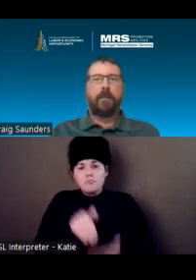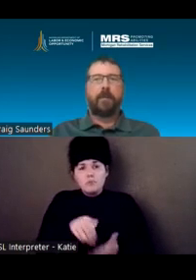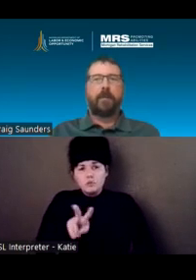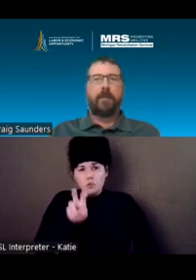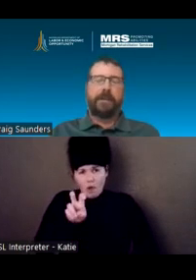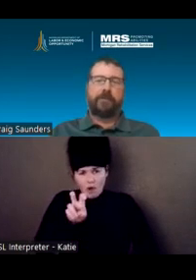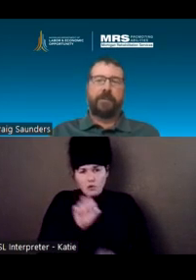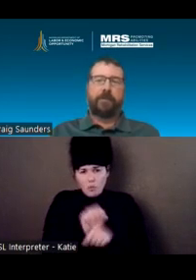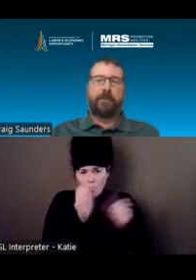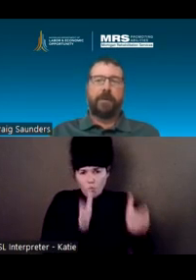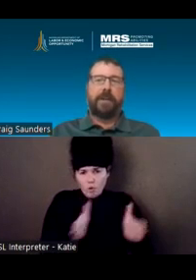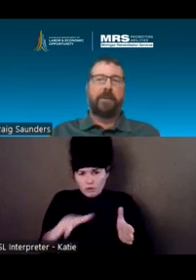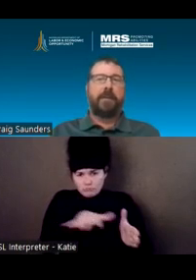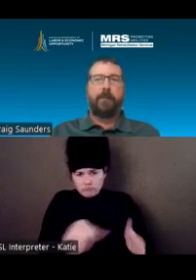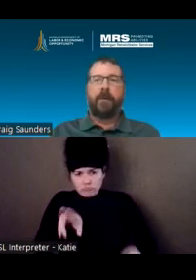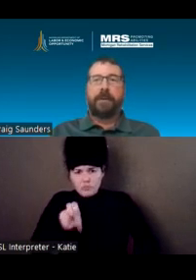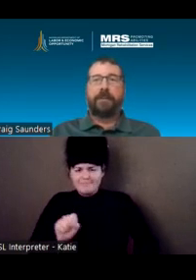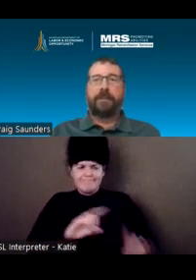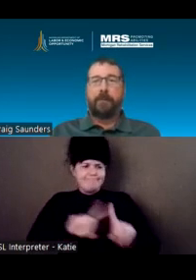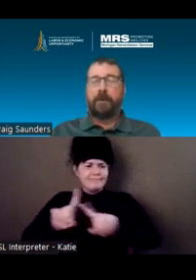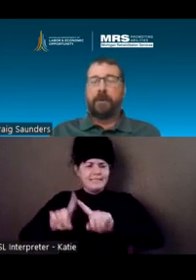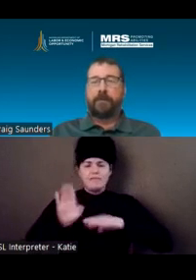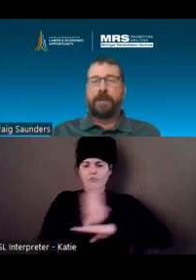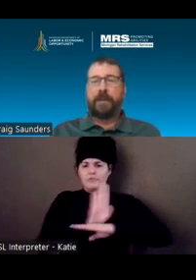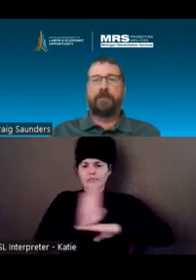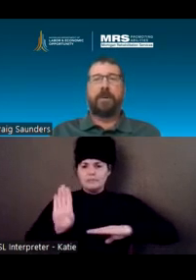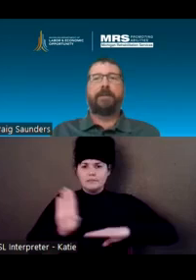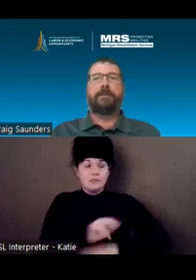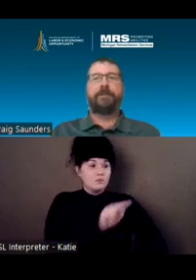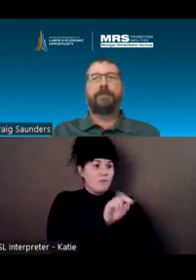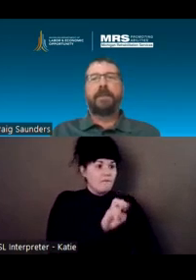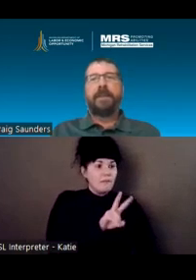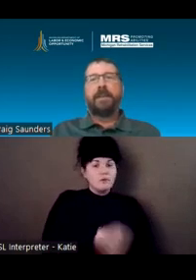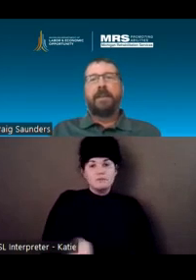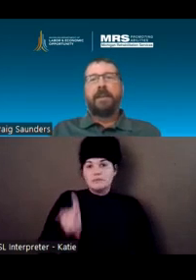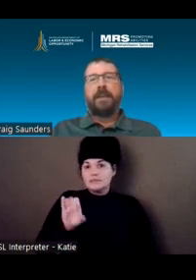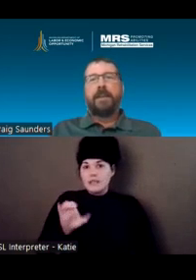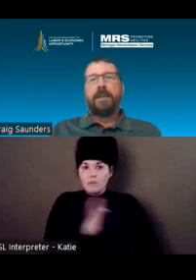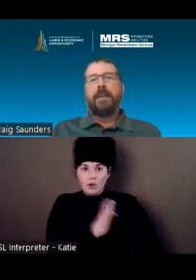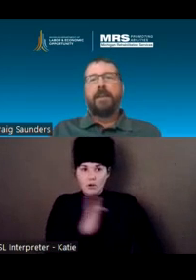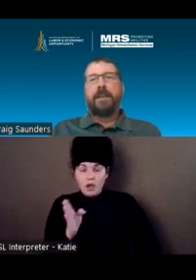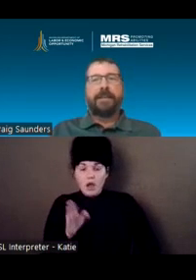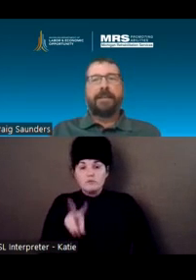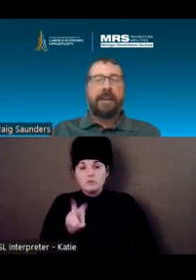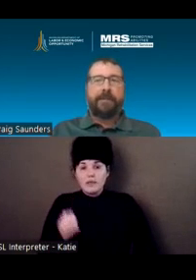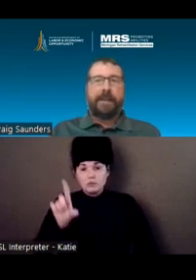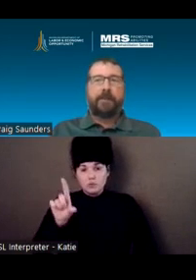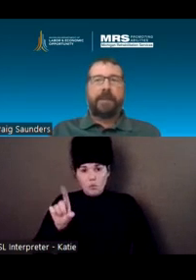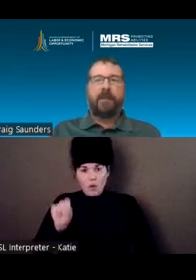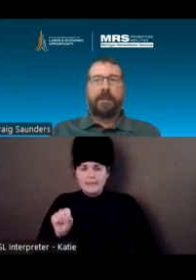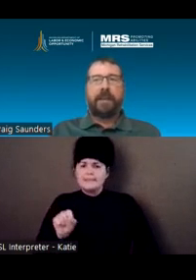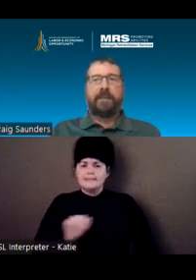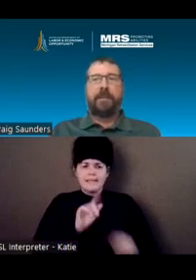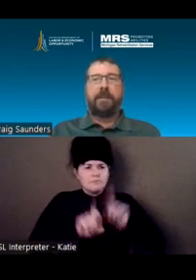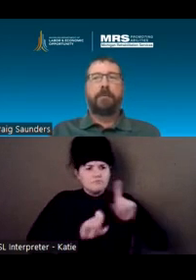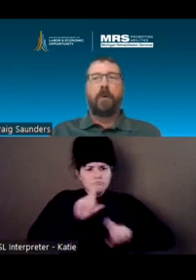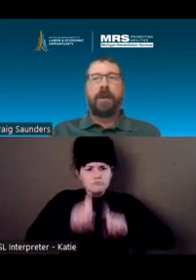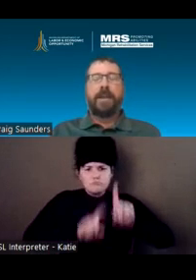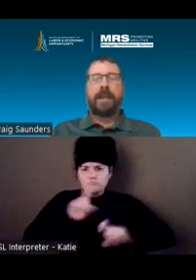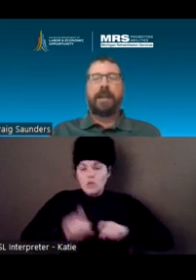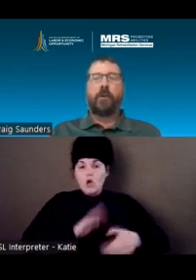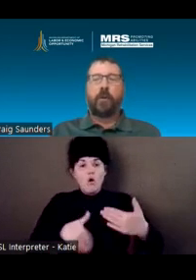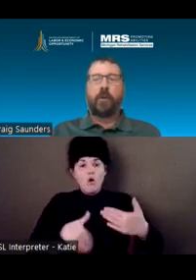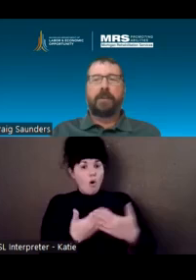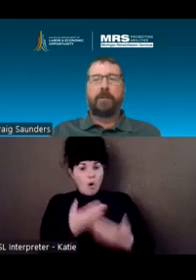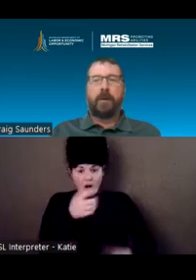from a range of industries between November and December of 2020. They all identified themselves as